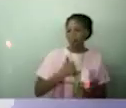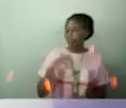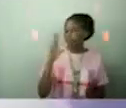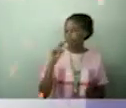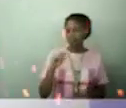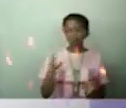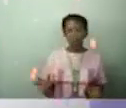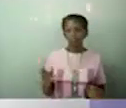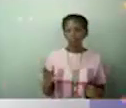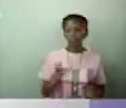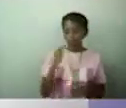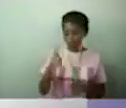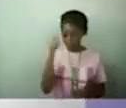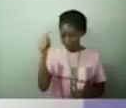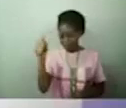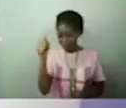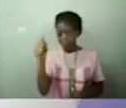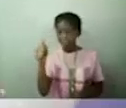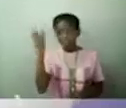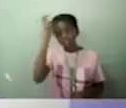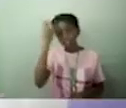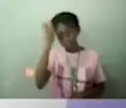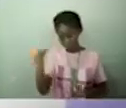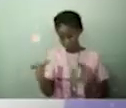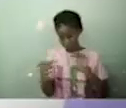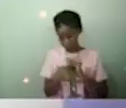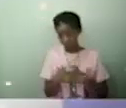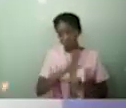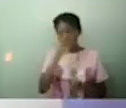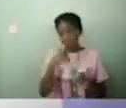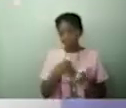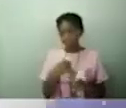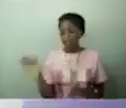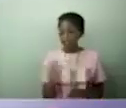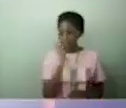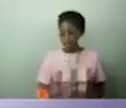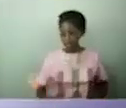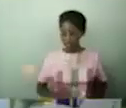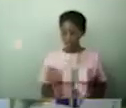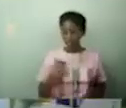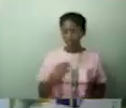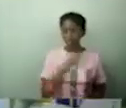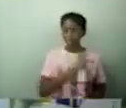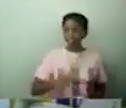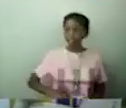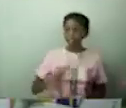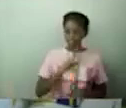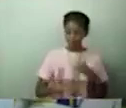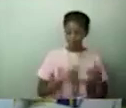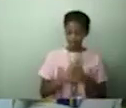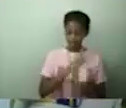an adulterous relationship with the rulers of the world, the kings of the world, the people who should go to heaven and show their glory